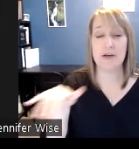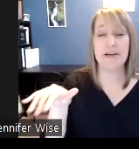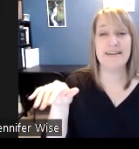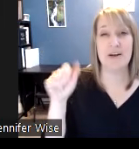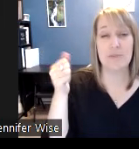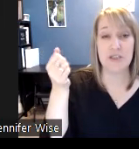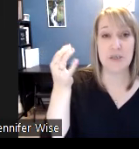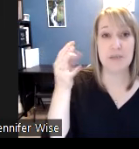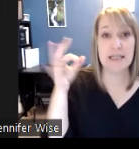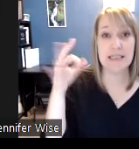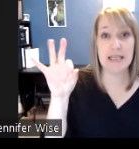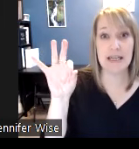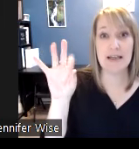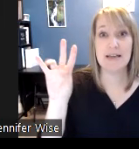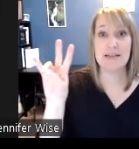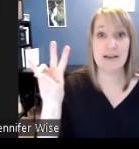1970. Sorry, no, I messed it up.